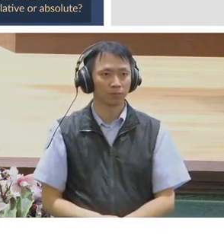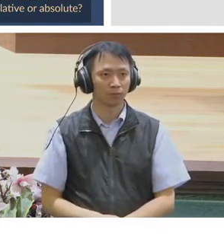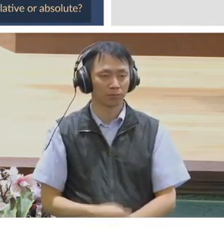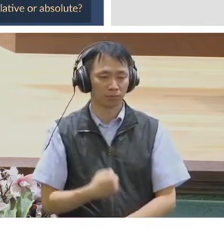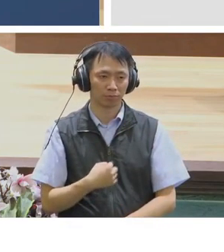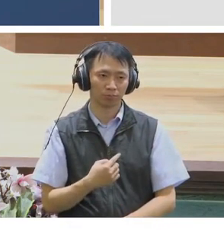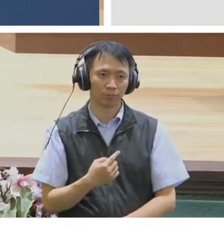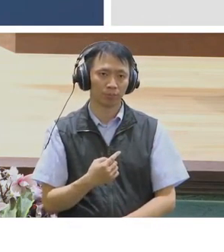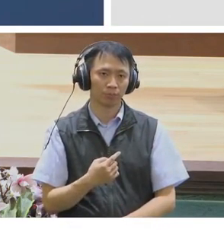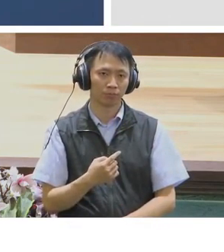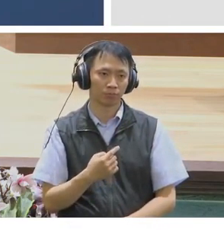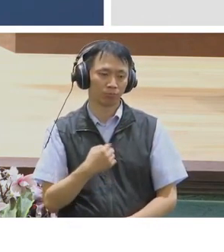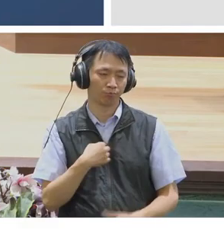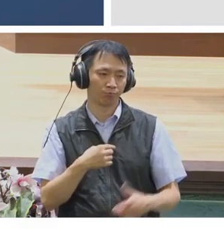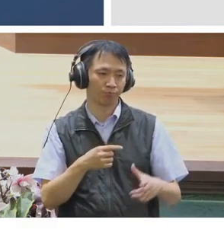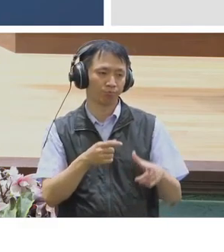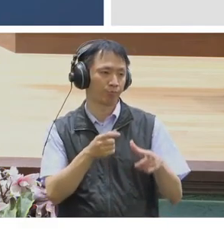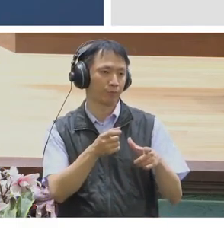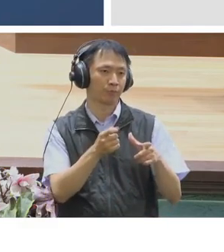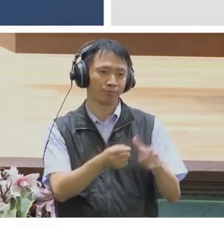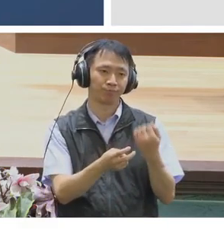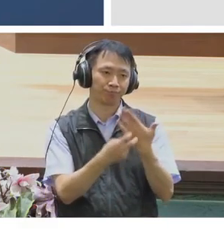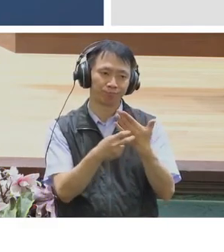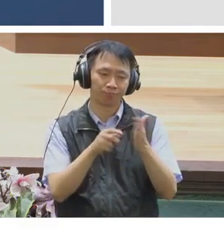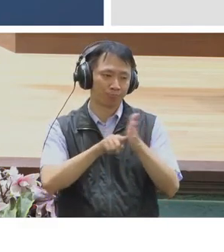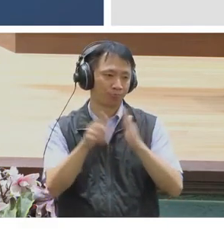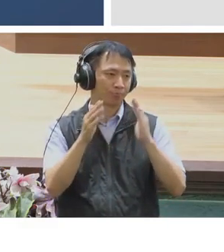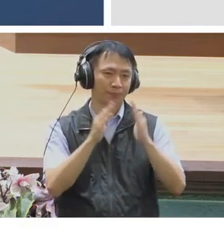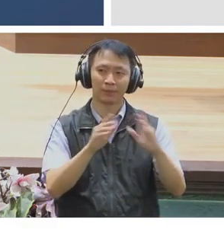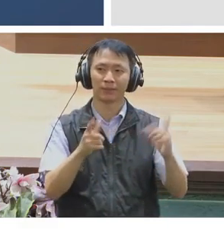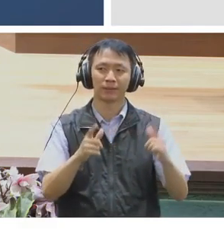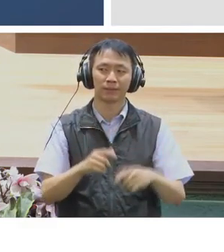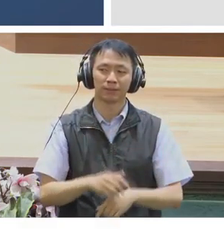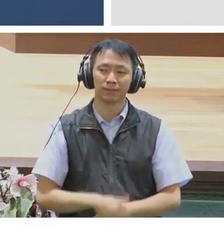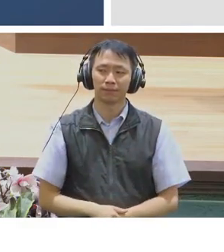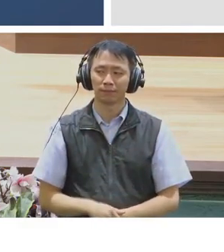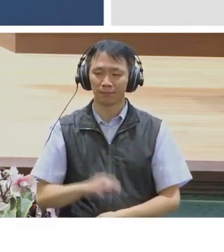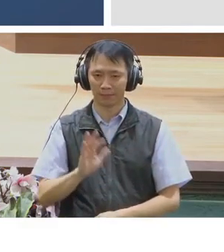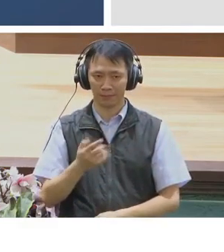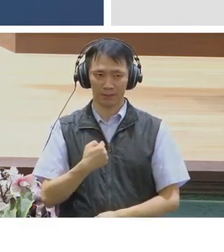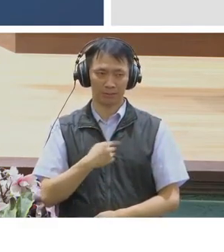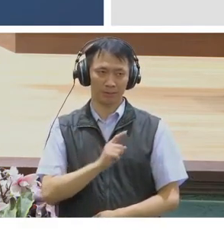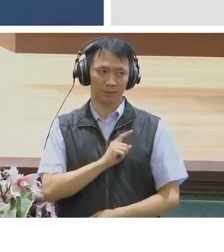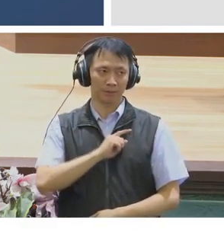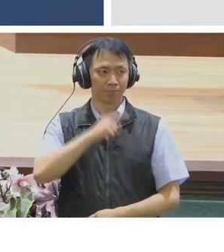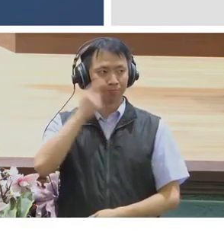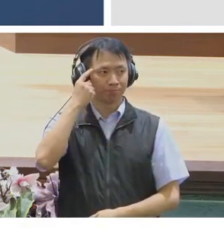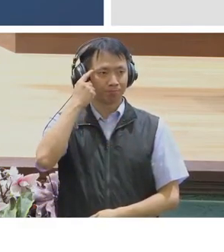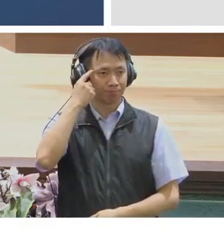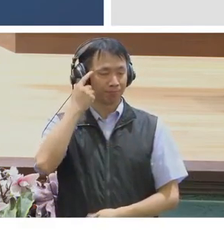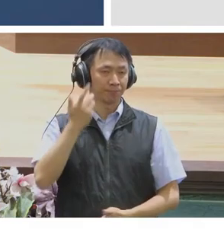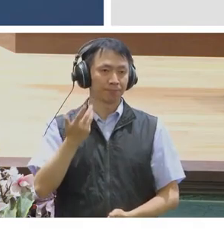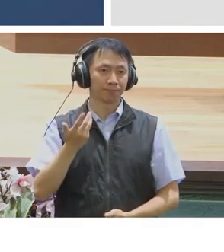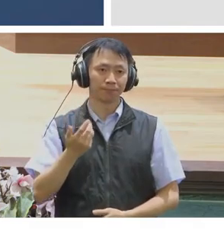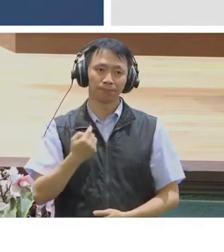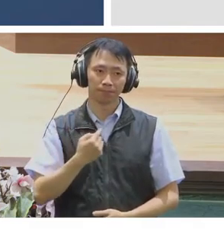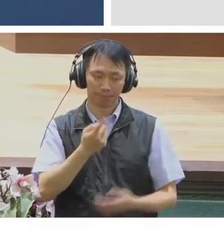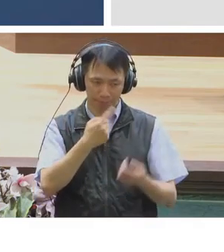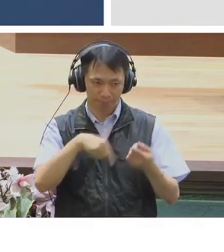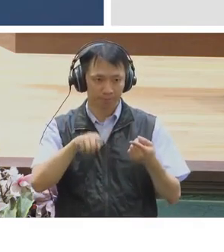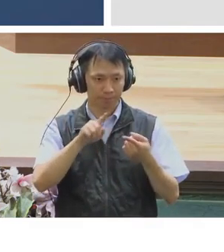thing, or whether, you know, you're prioritizing rights. And I think that what we're going to find down the line is that there's been a